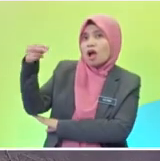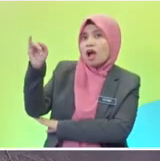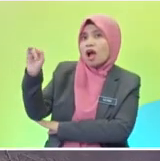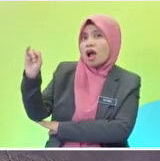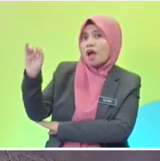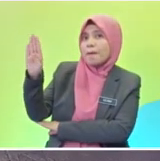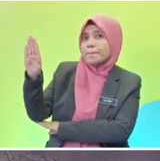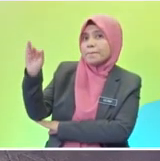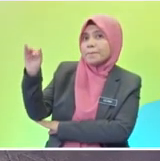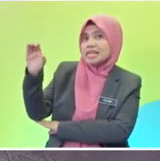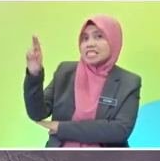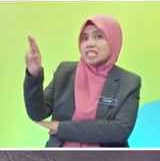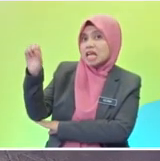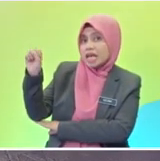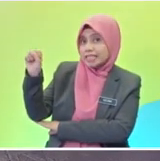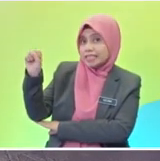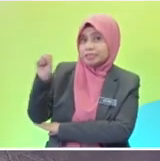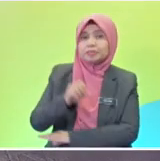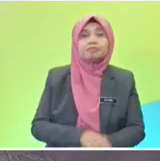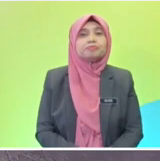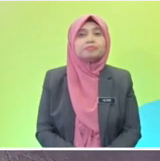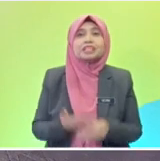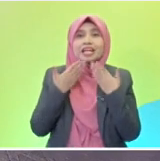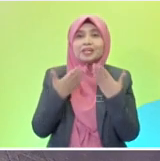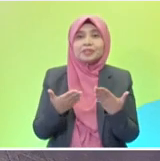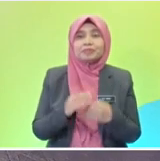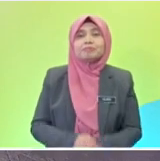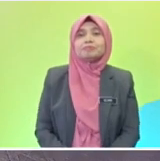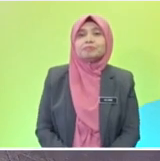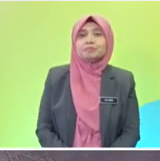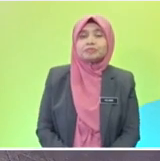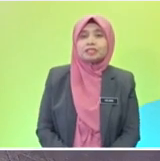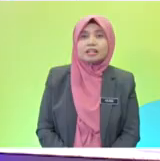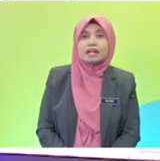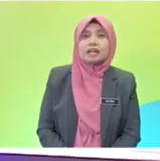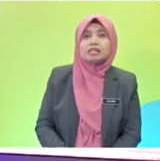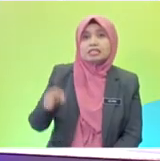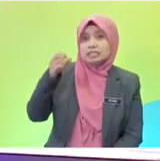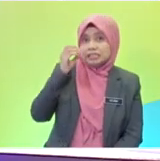Very good. Thank you, teacher. Okay. So, great. Sunflower,